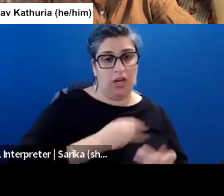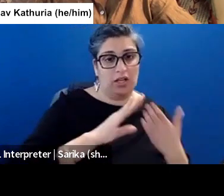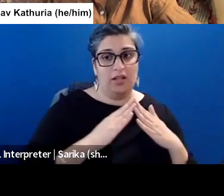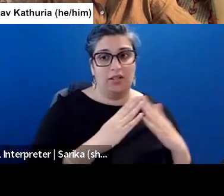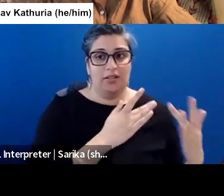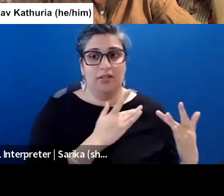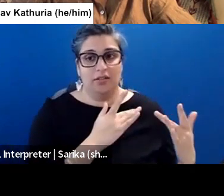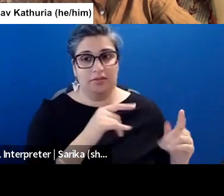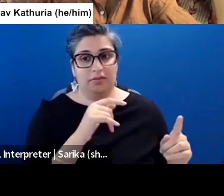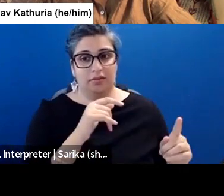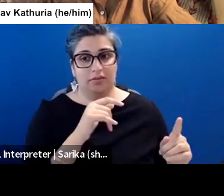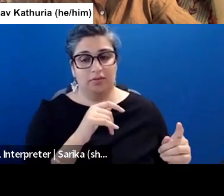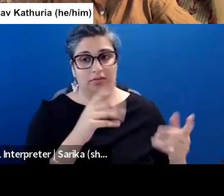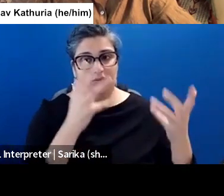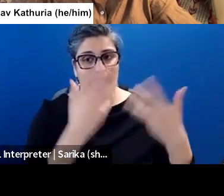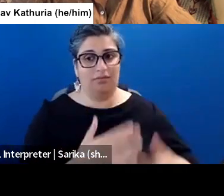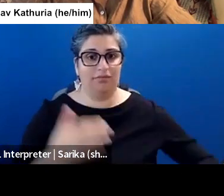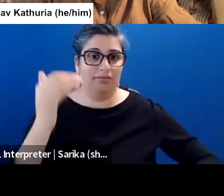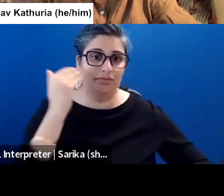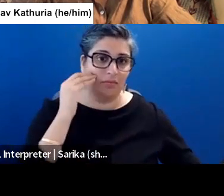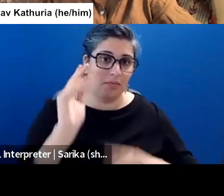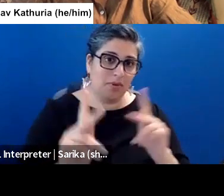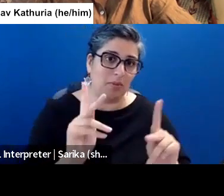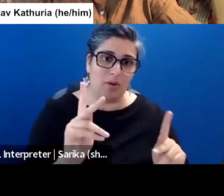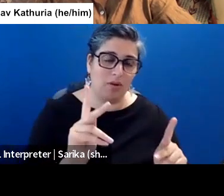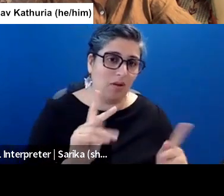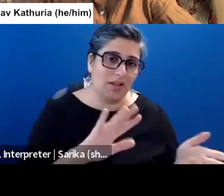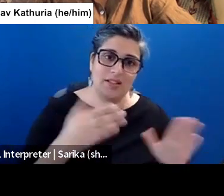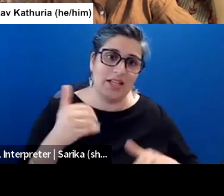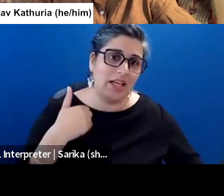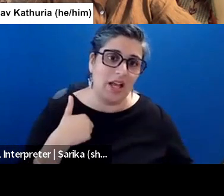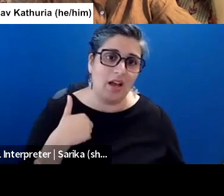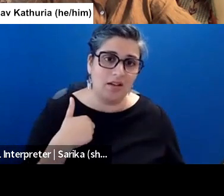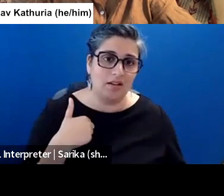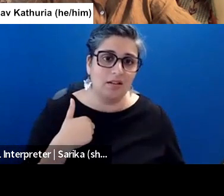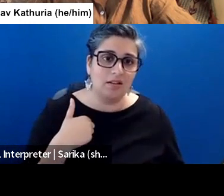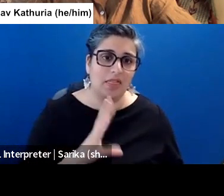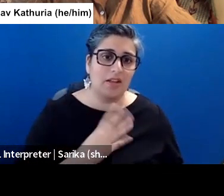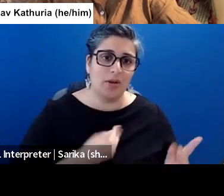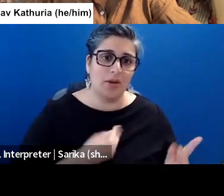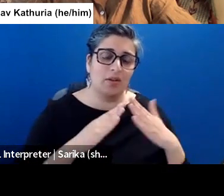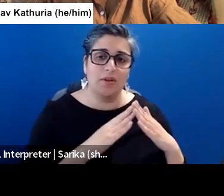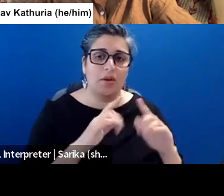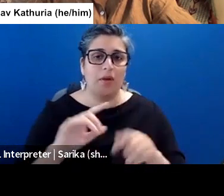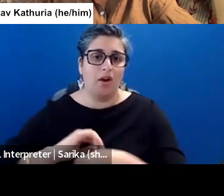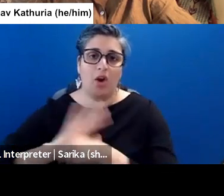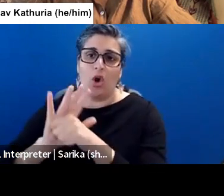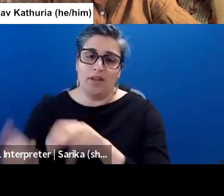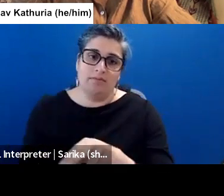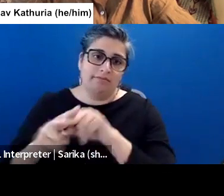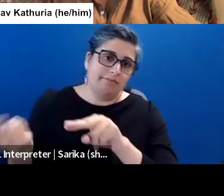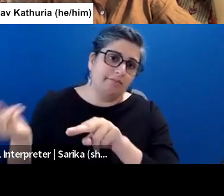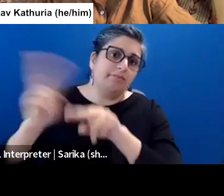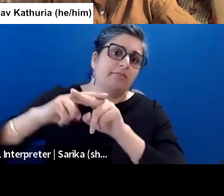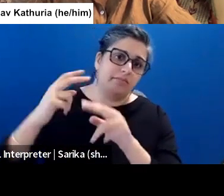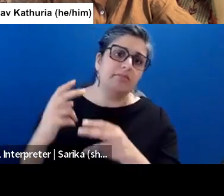not unfamiliar with people dying relatively young in our communities, but COVID brought on a lot of those deaths.